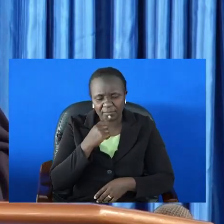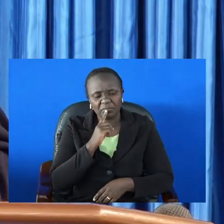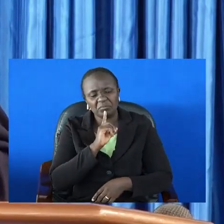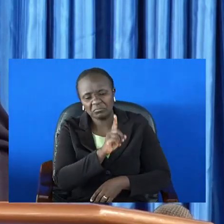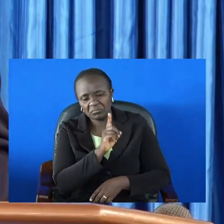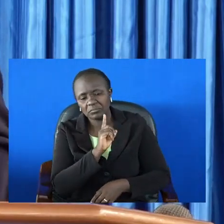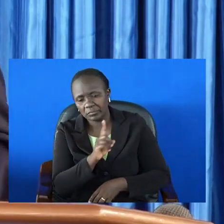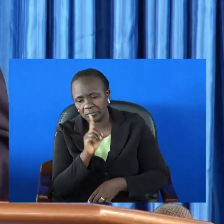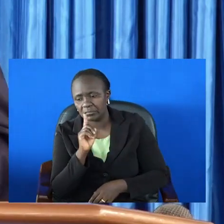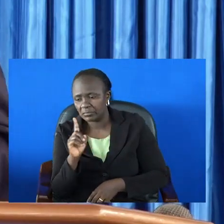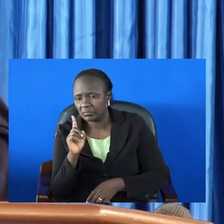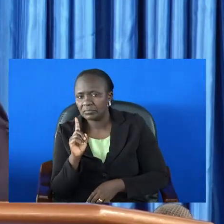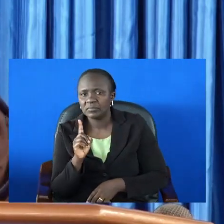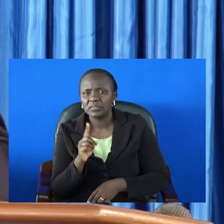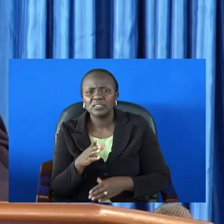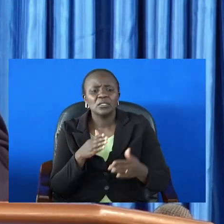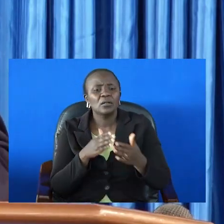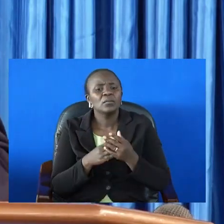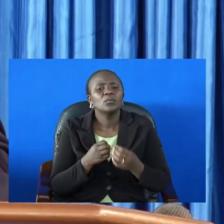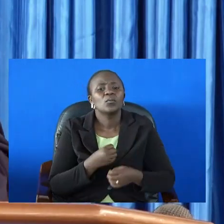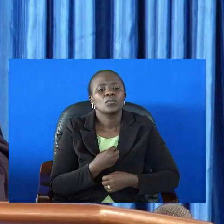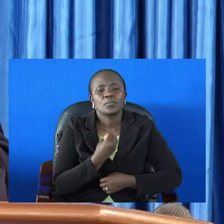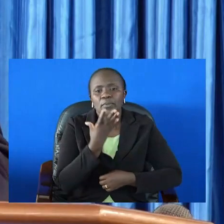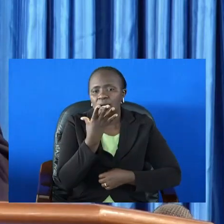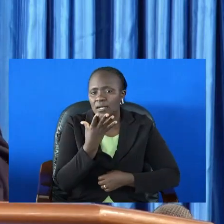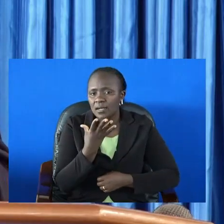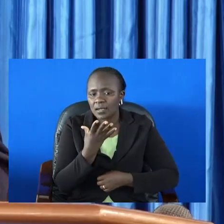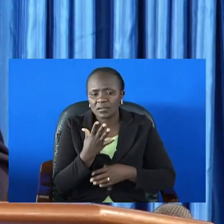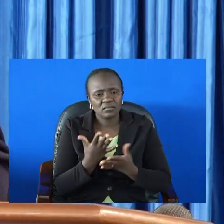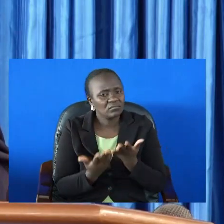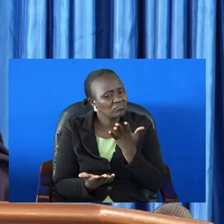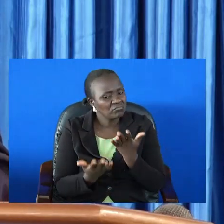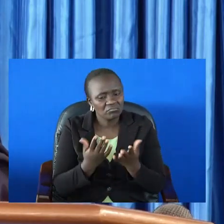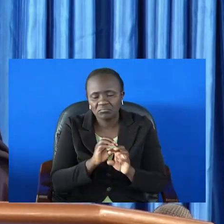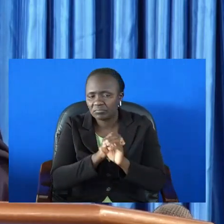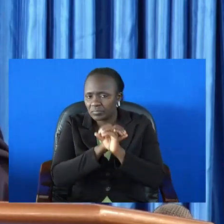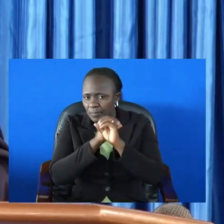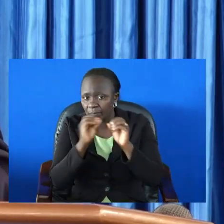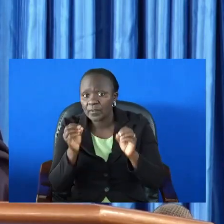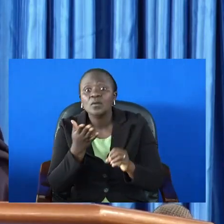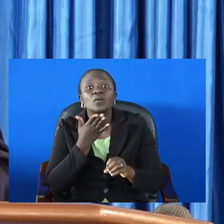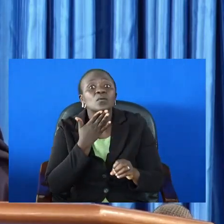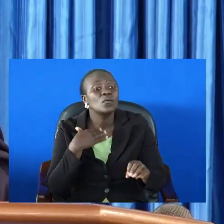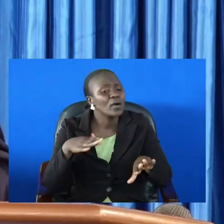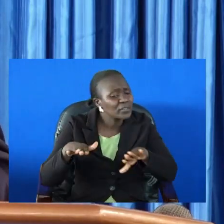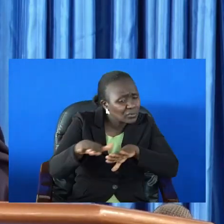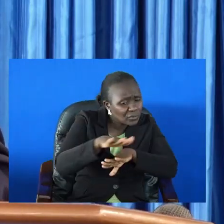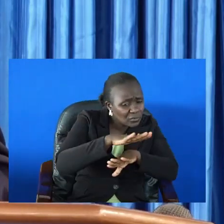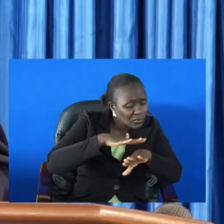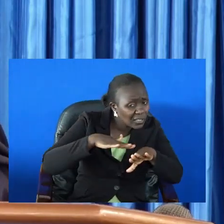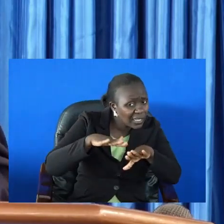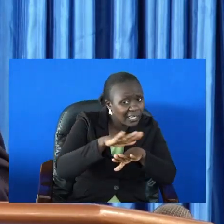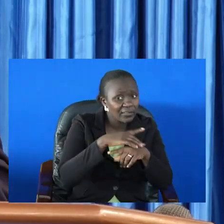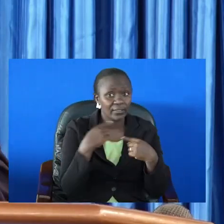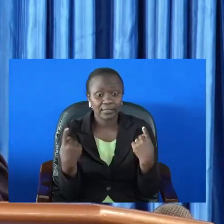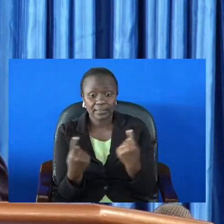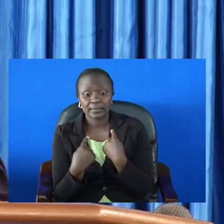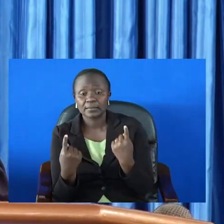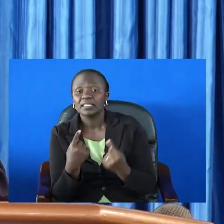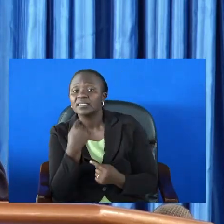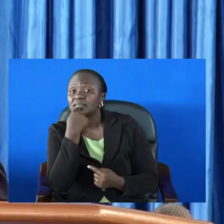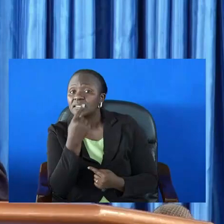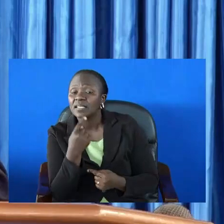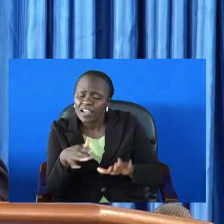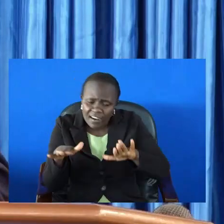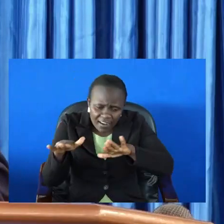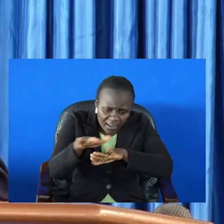resentment and begin to blow out of proportion because we want to cover the sin. I want to tell you that